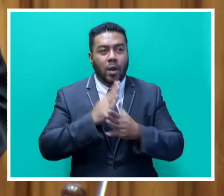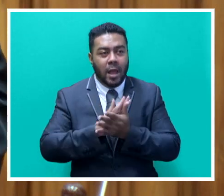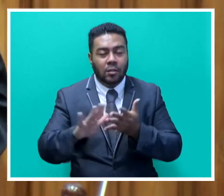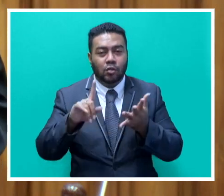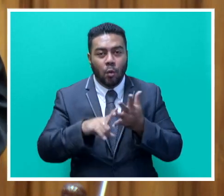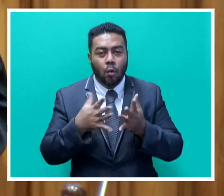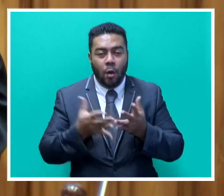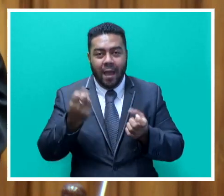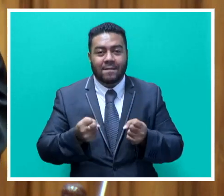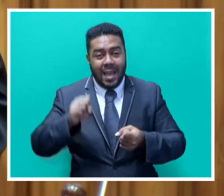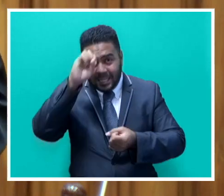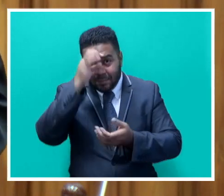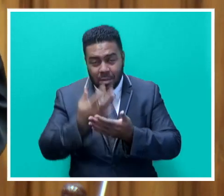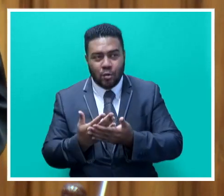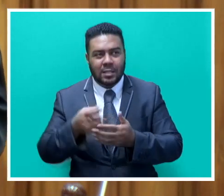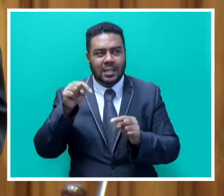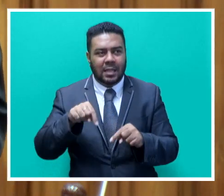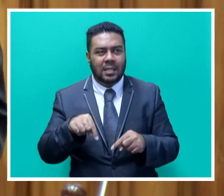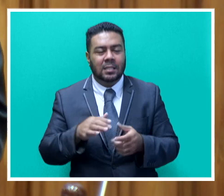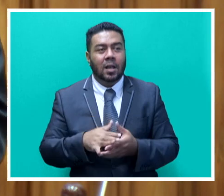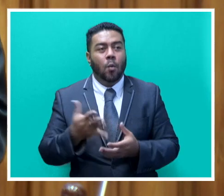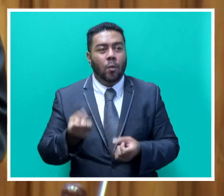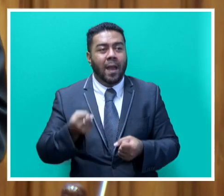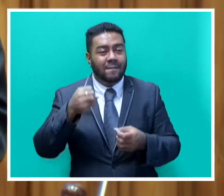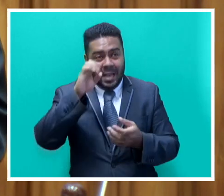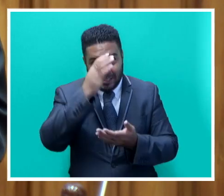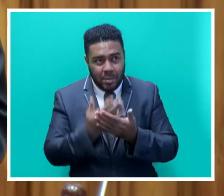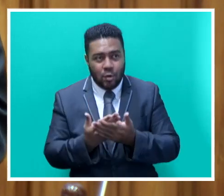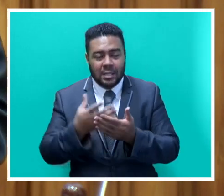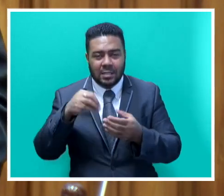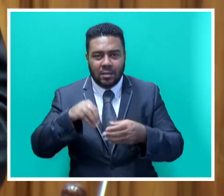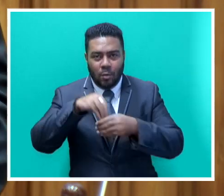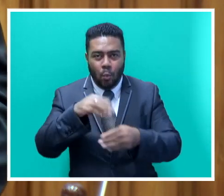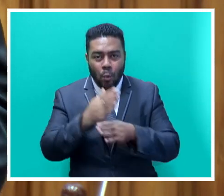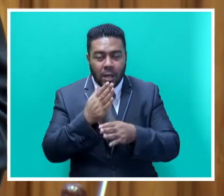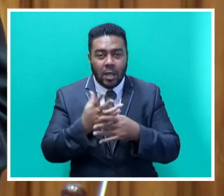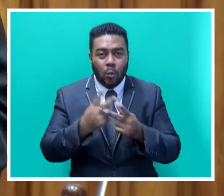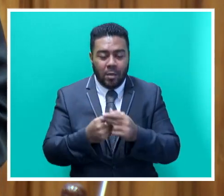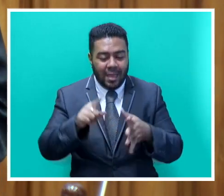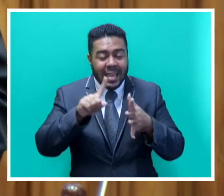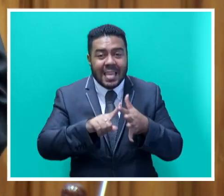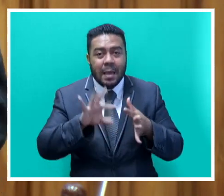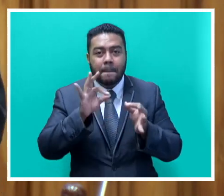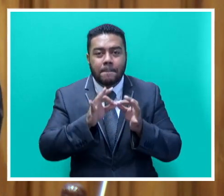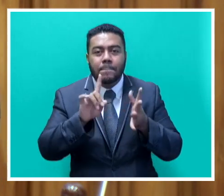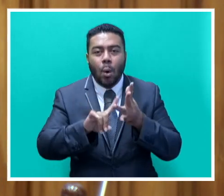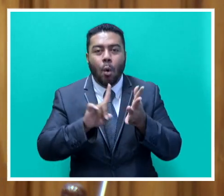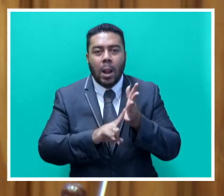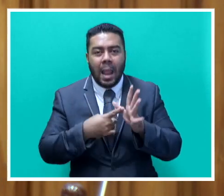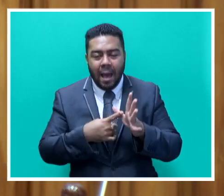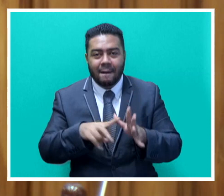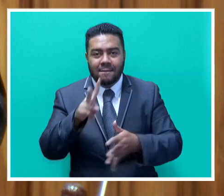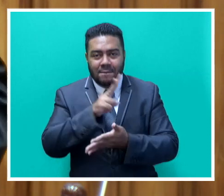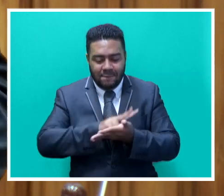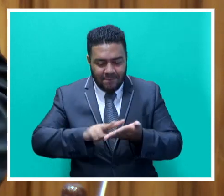previous experience in this. One of them has had previous experience with even working with the Ebola virus in West Africa. Honorable